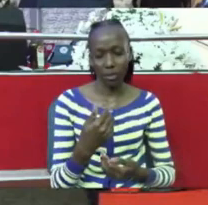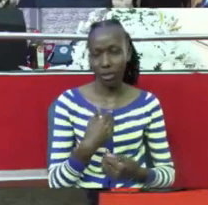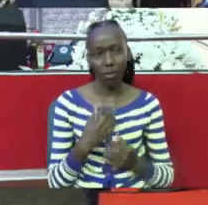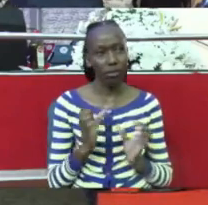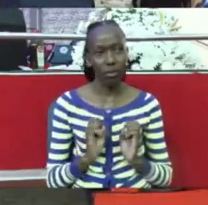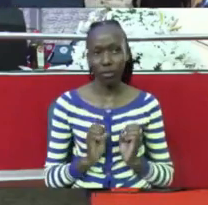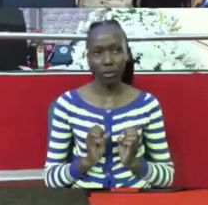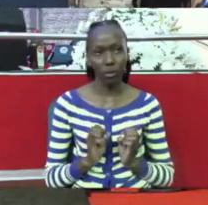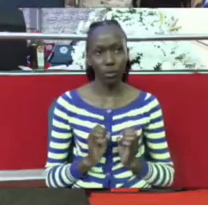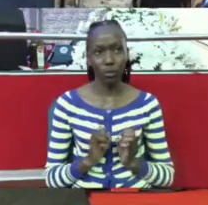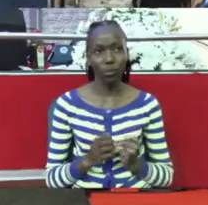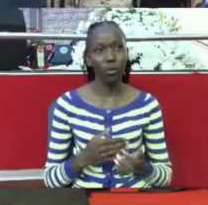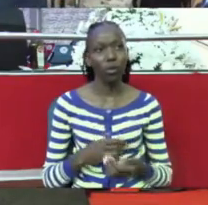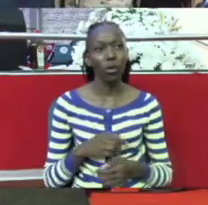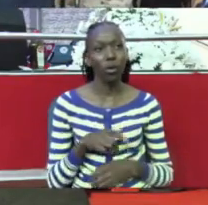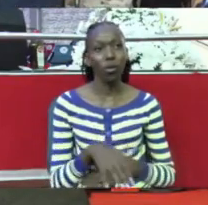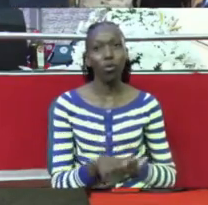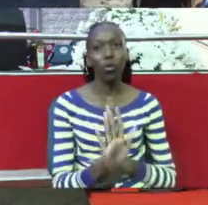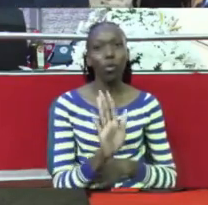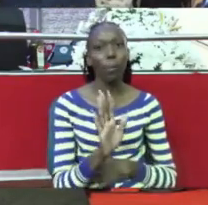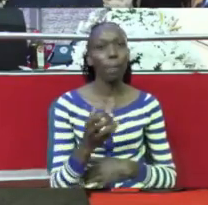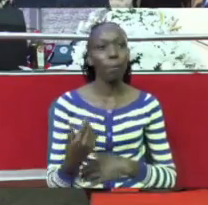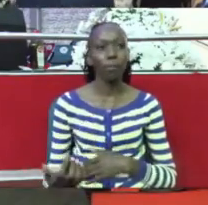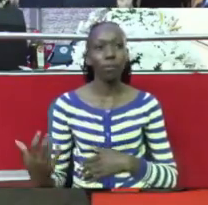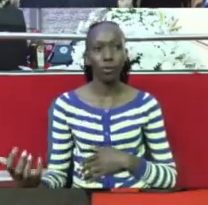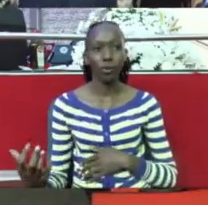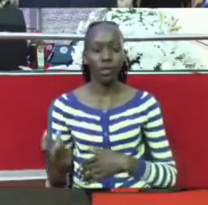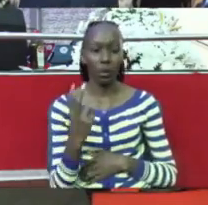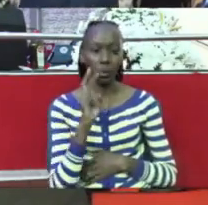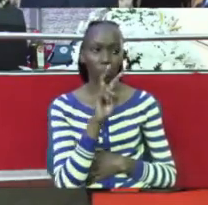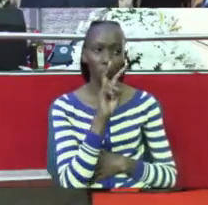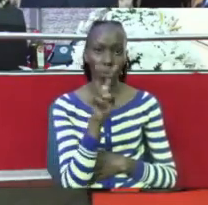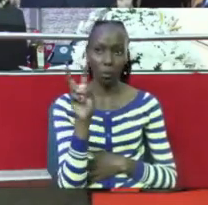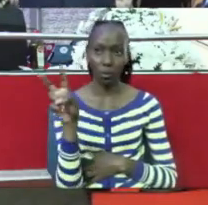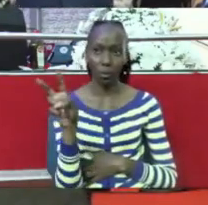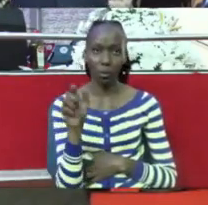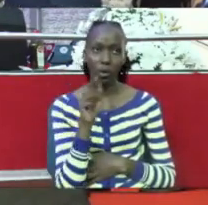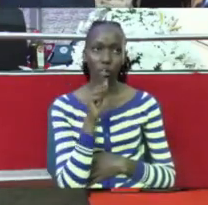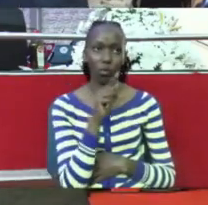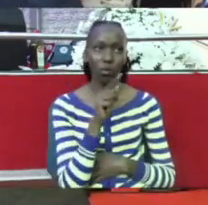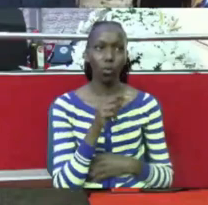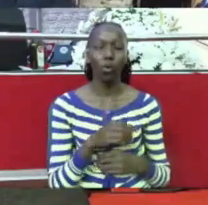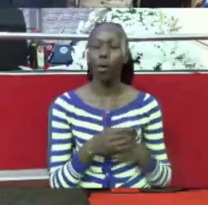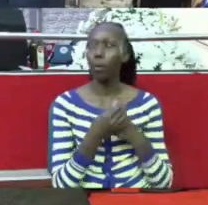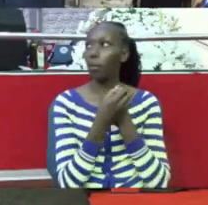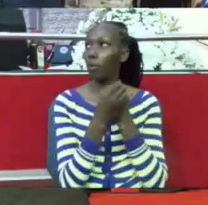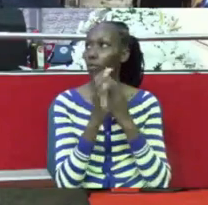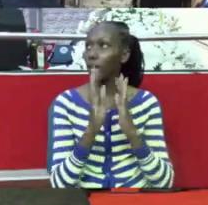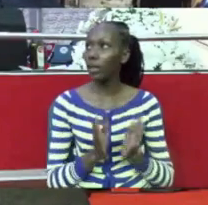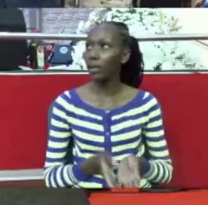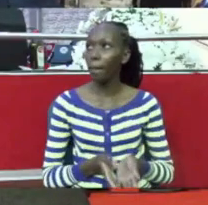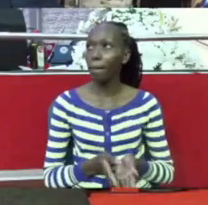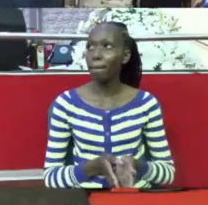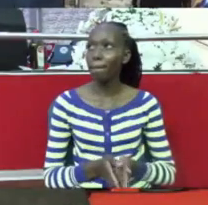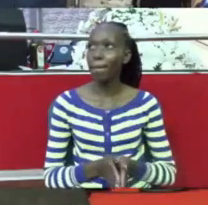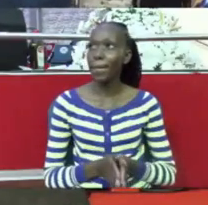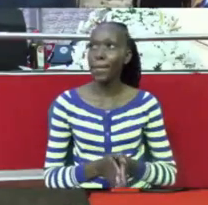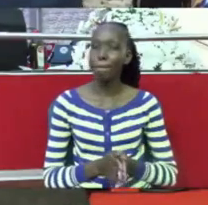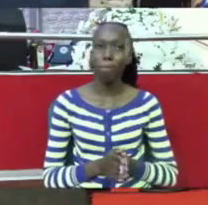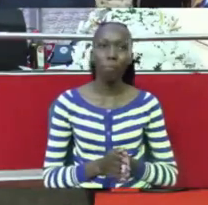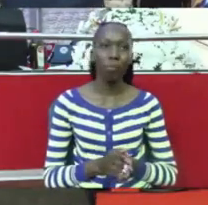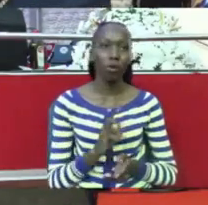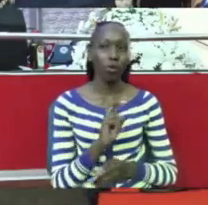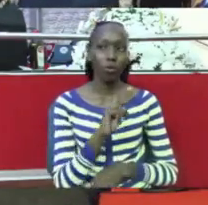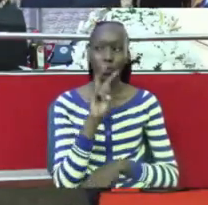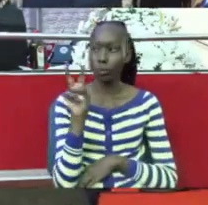karo. Your children, they are looking at you as their provider. Wanakuangalia wewe kama mpeanaji wao. You are looking right left. Unaangalia kushoto kulia. And